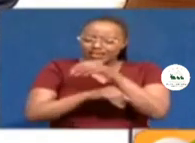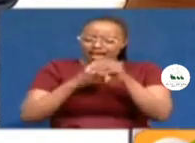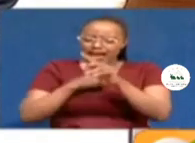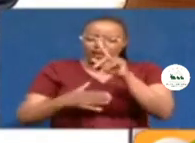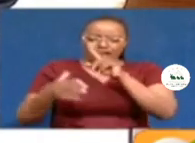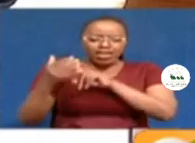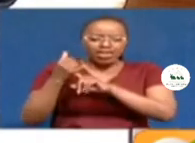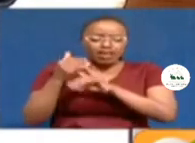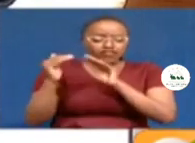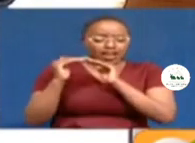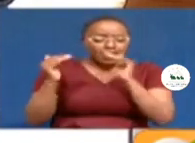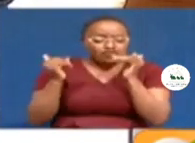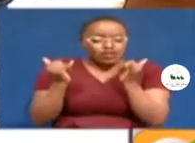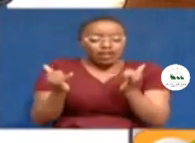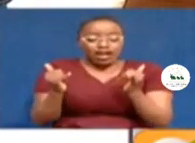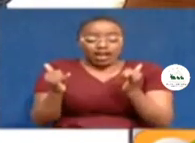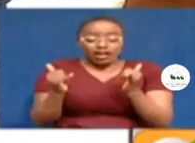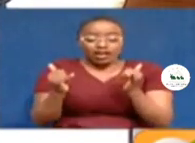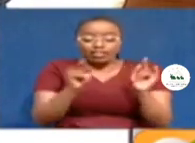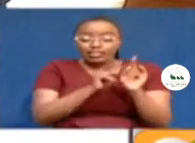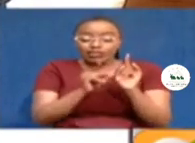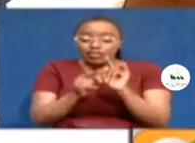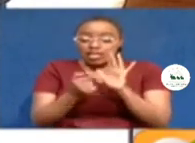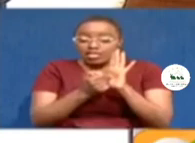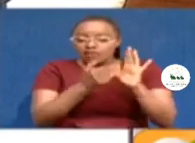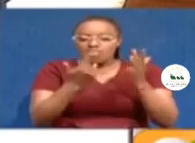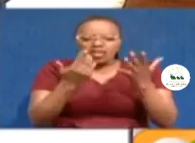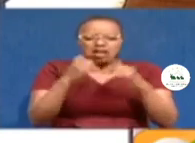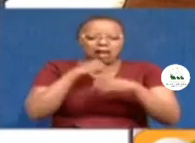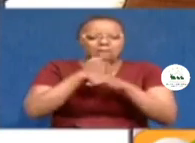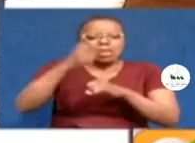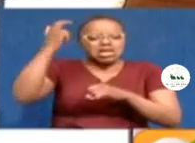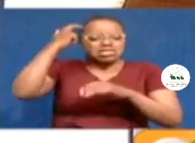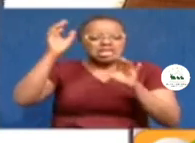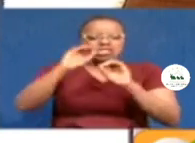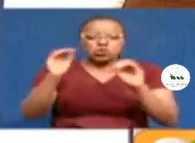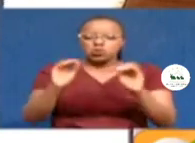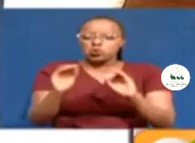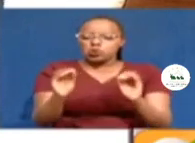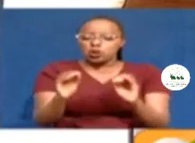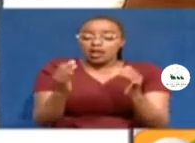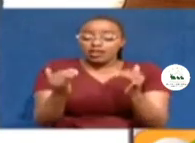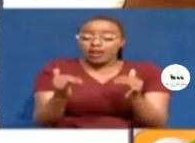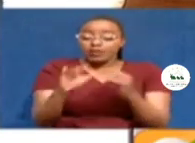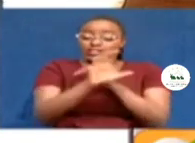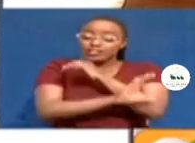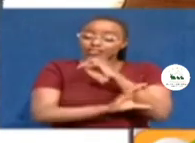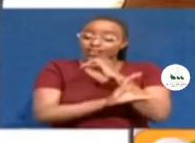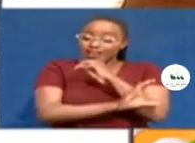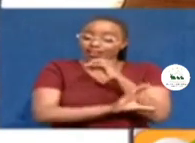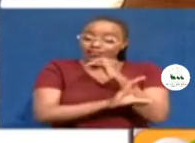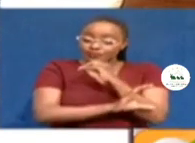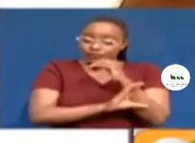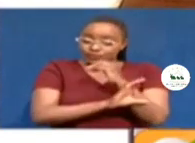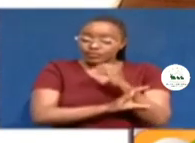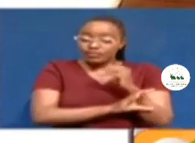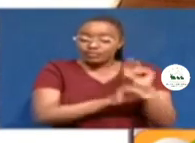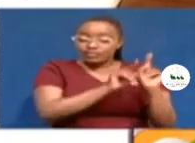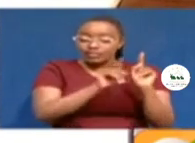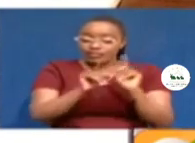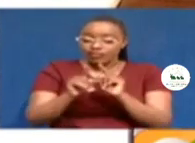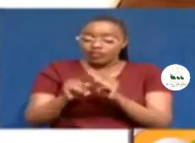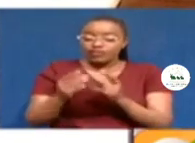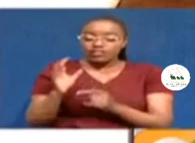a stage where sense does not make sense. It is a country where greed is